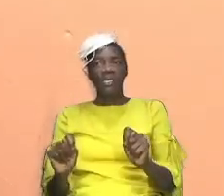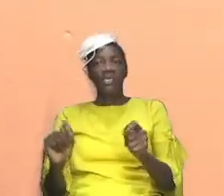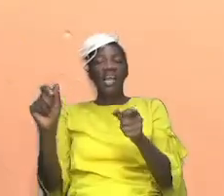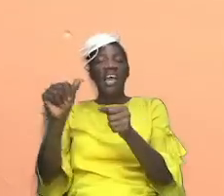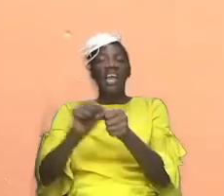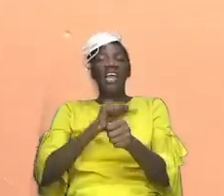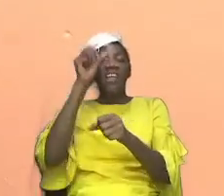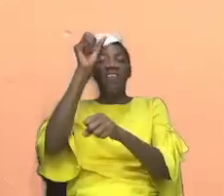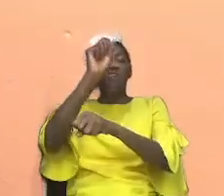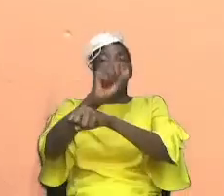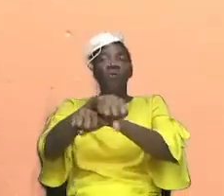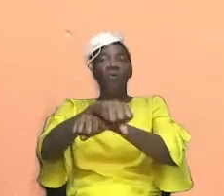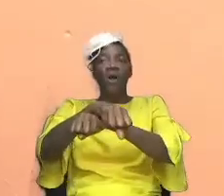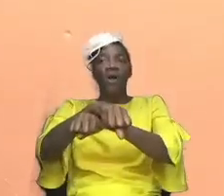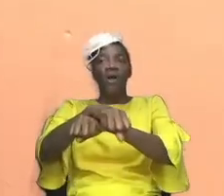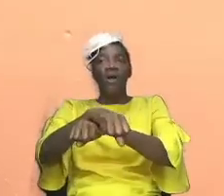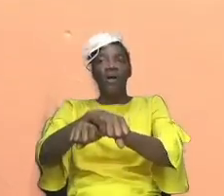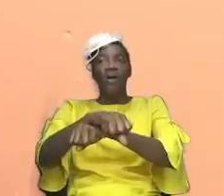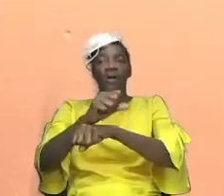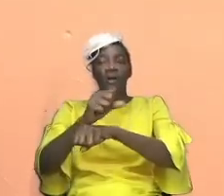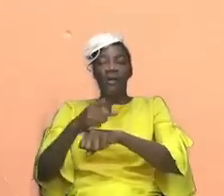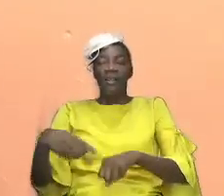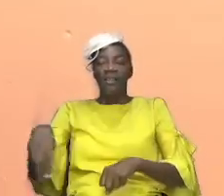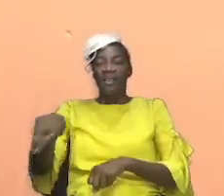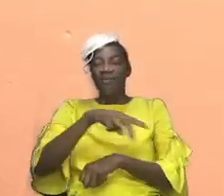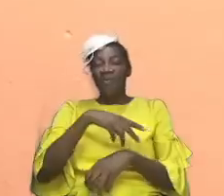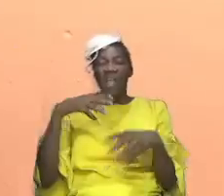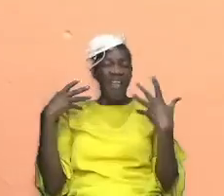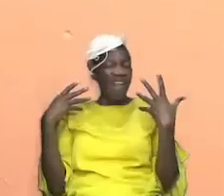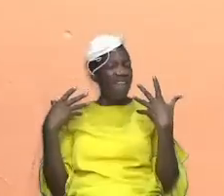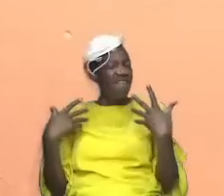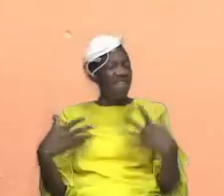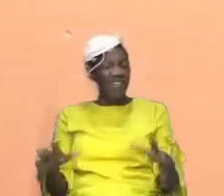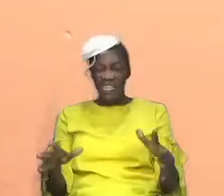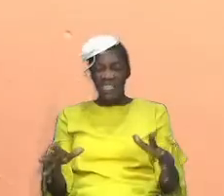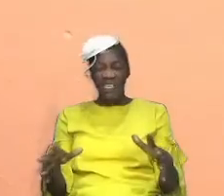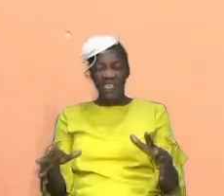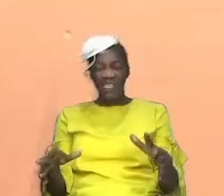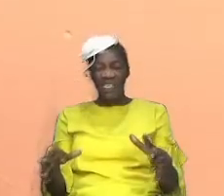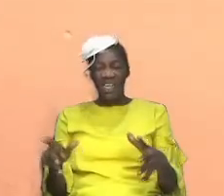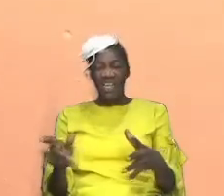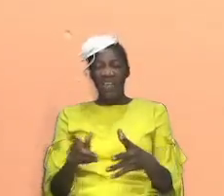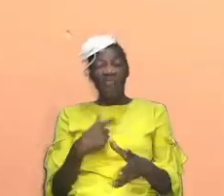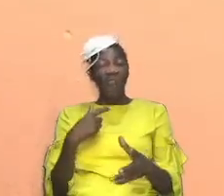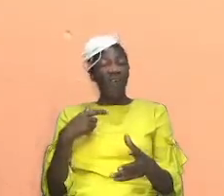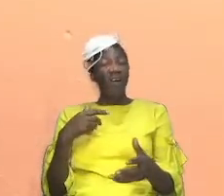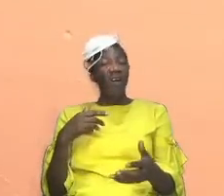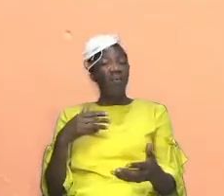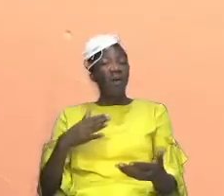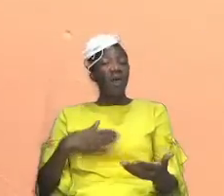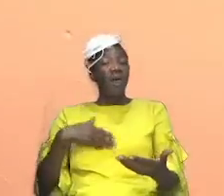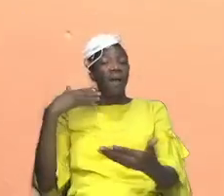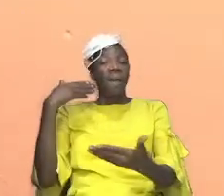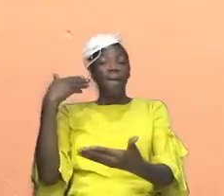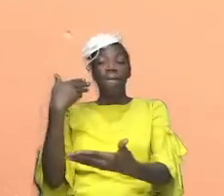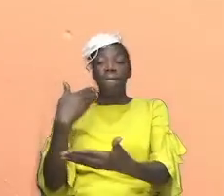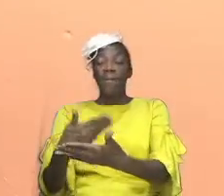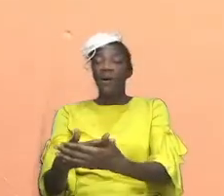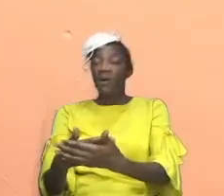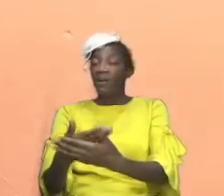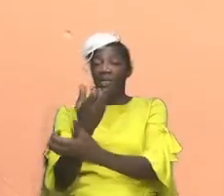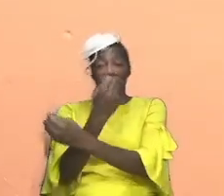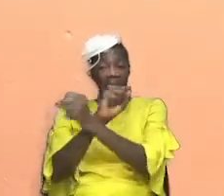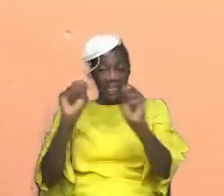every work that we have done since the time that we got